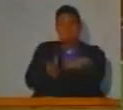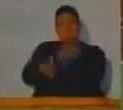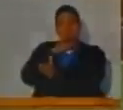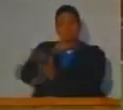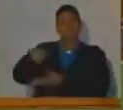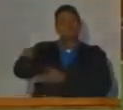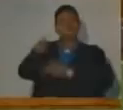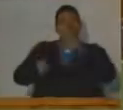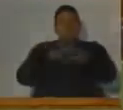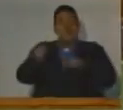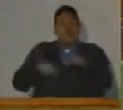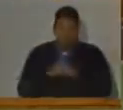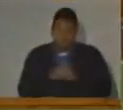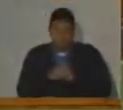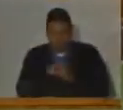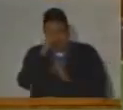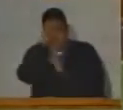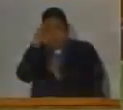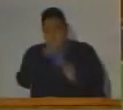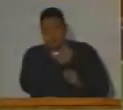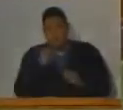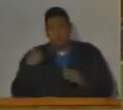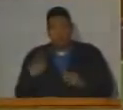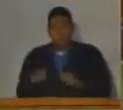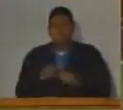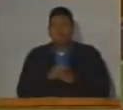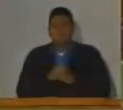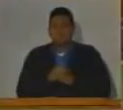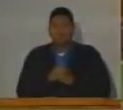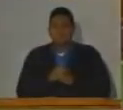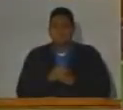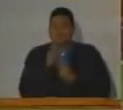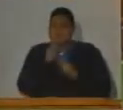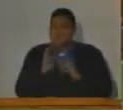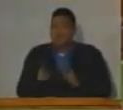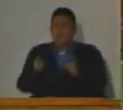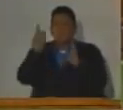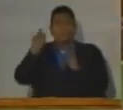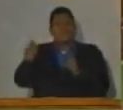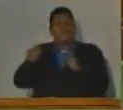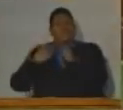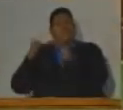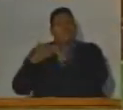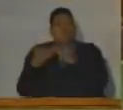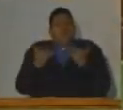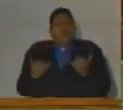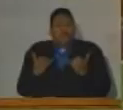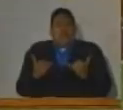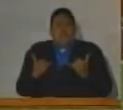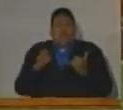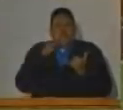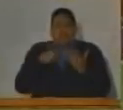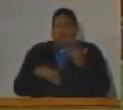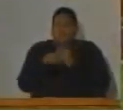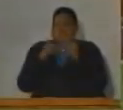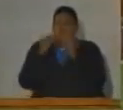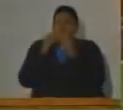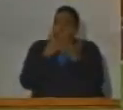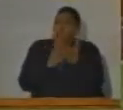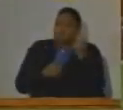them. Honorable members, there is an urgent need in Jamaica today to build